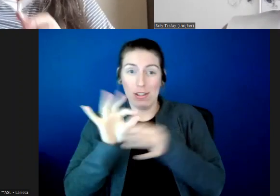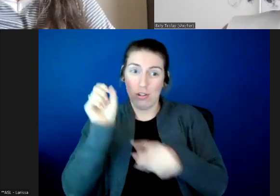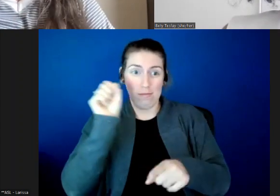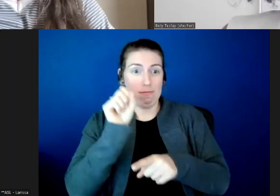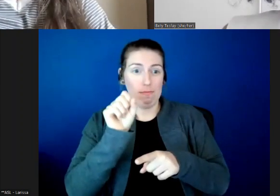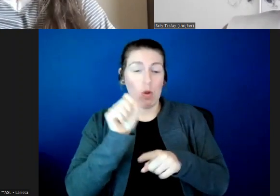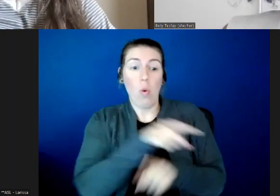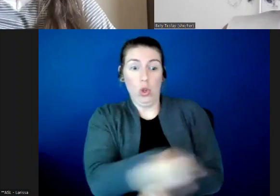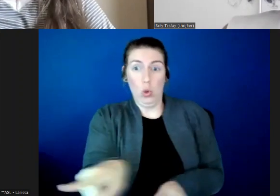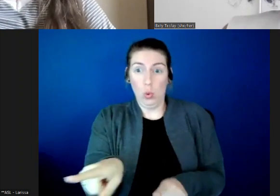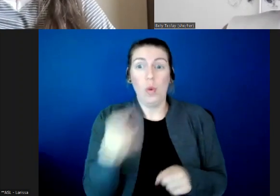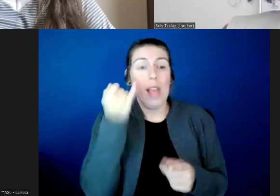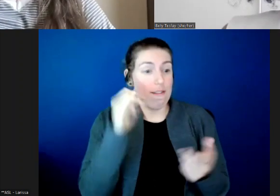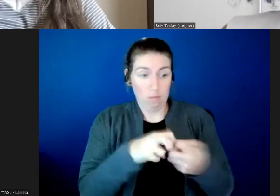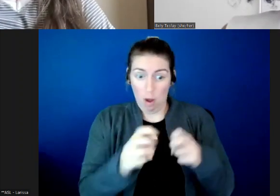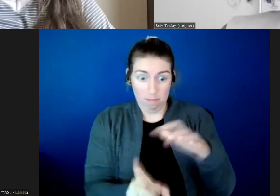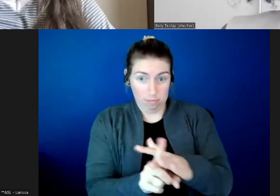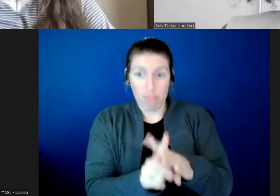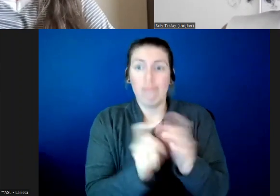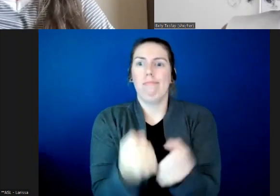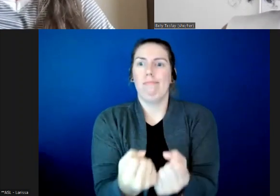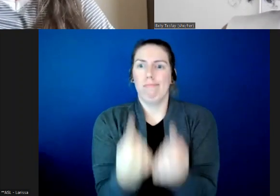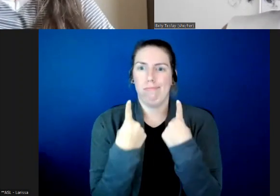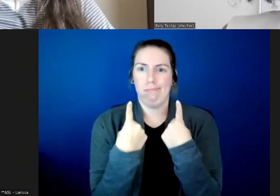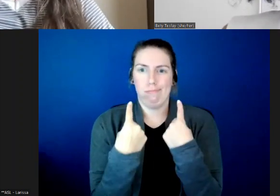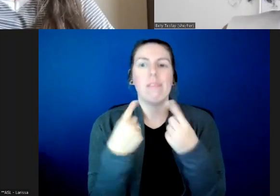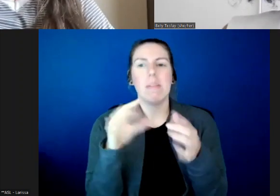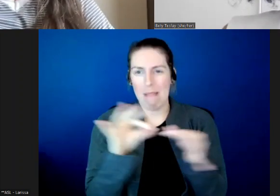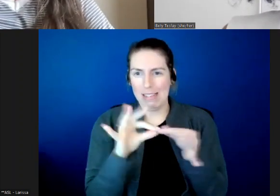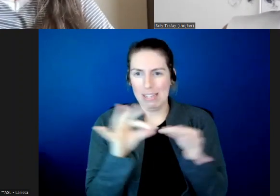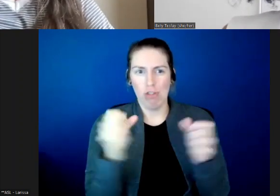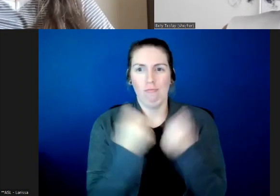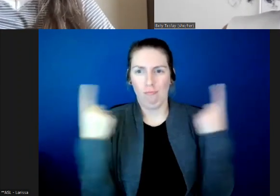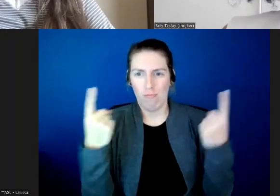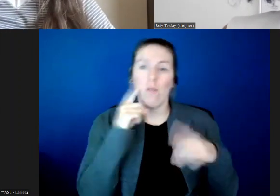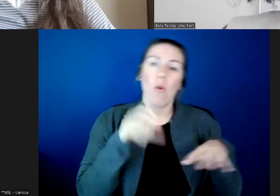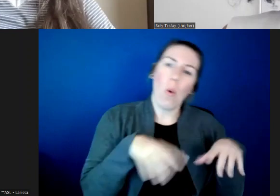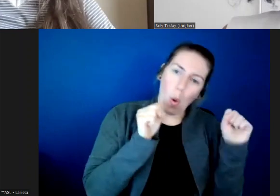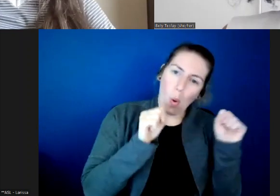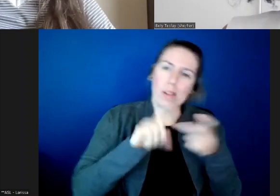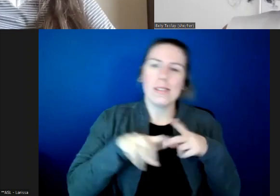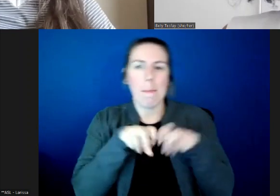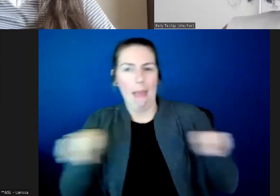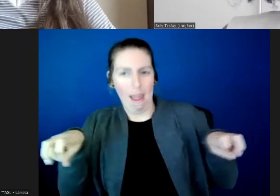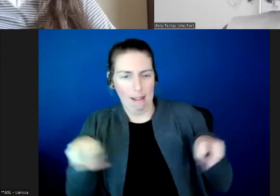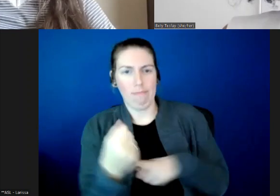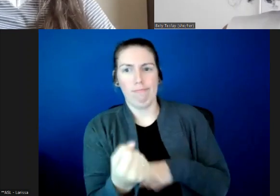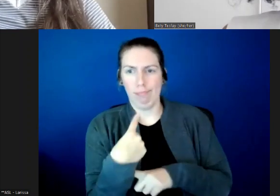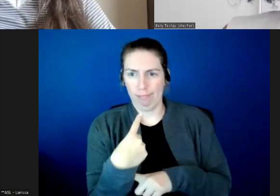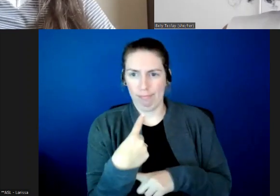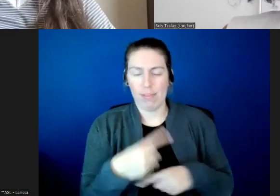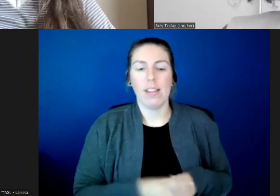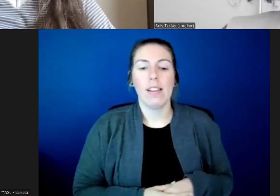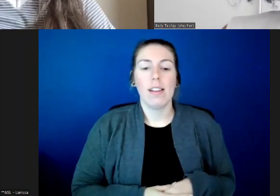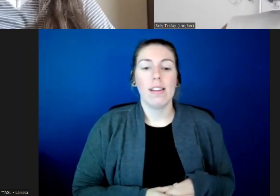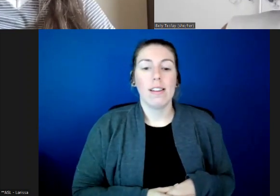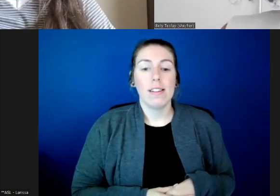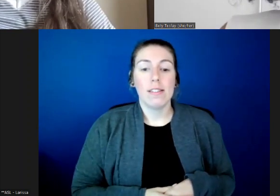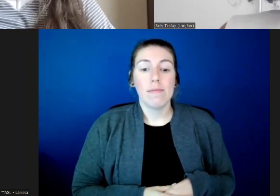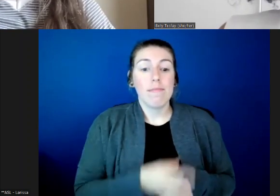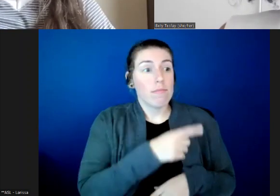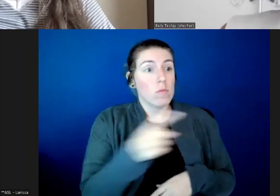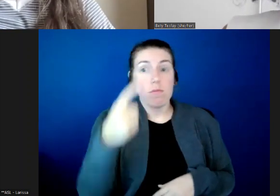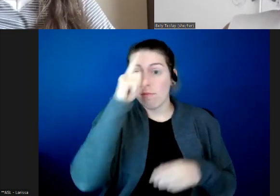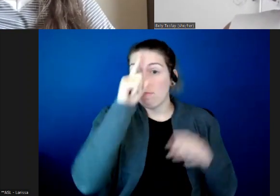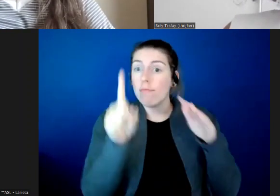Sorry, you will be able to send a chat message to the hosts and panelists. For all questions that you have